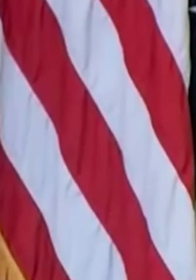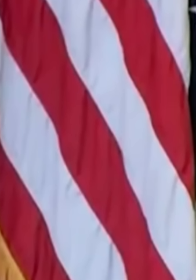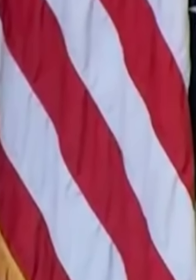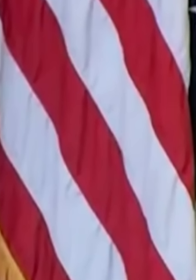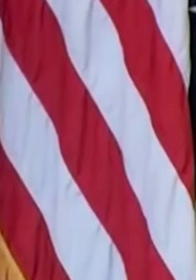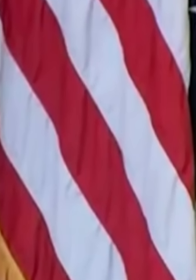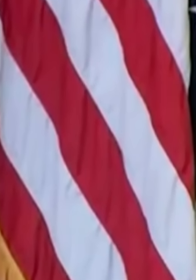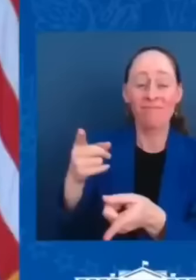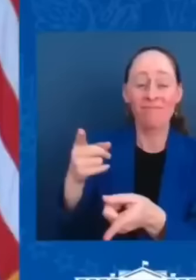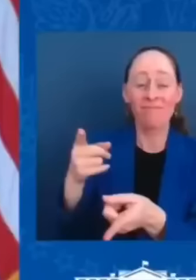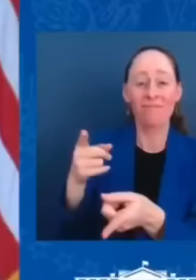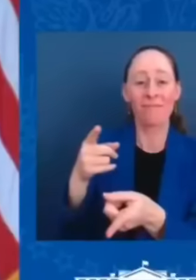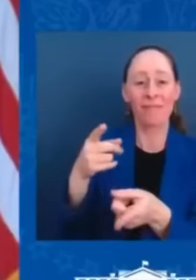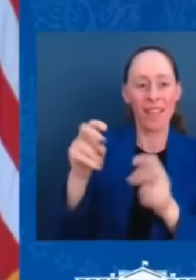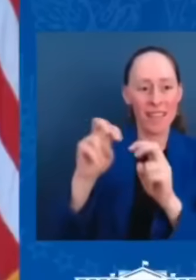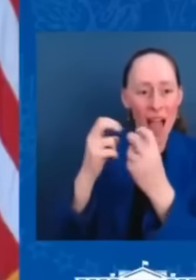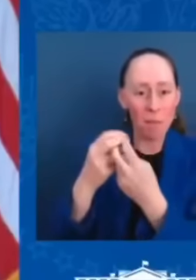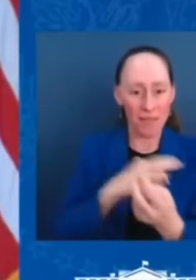it right now.